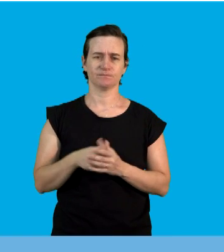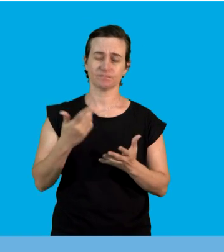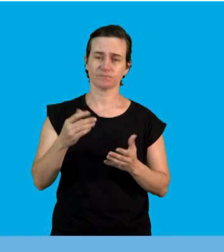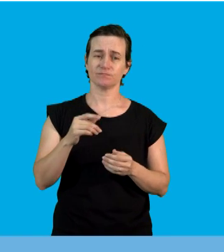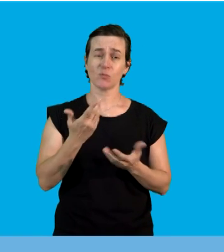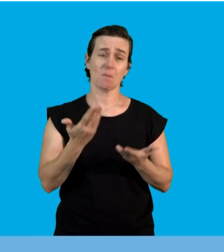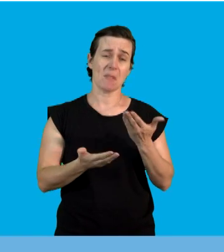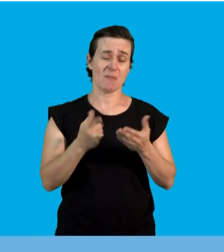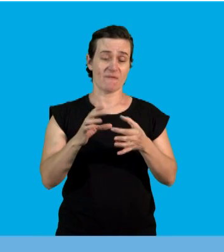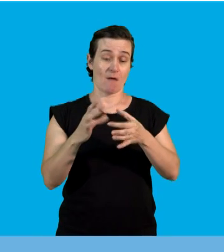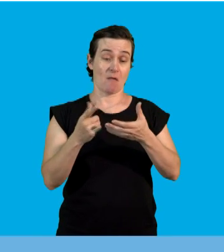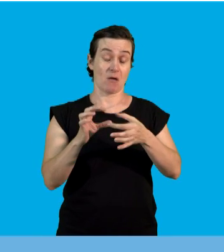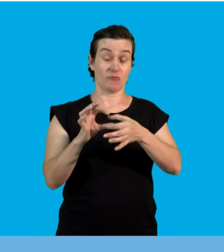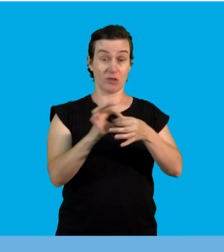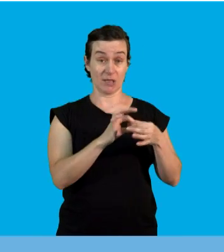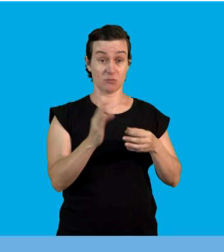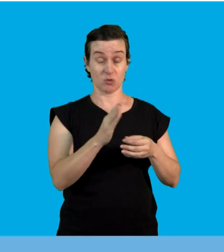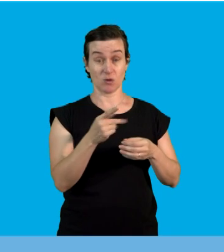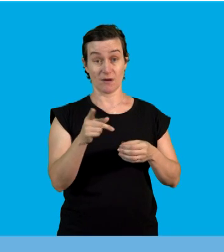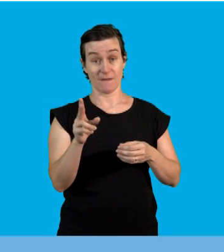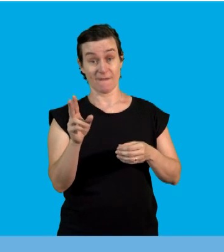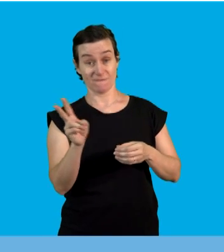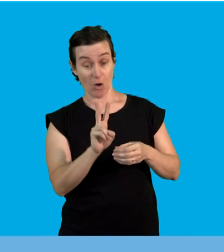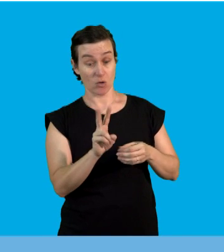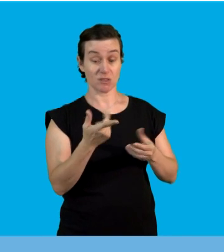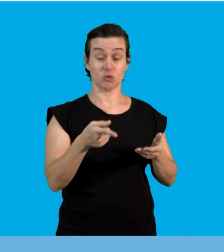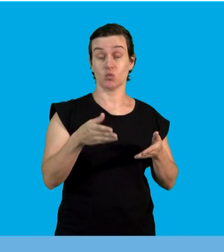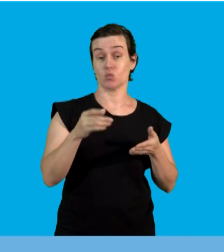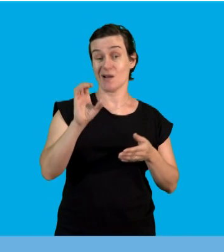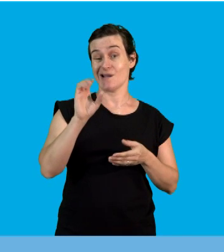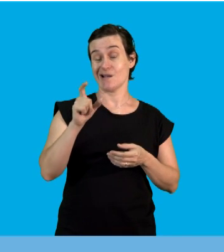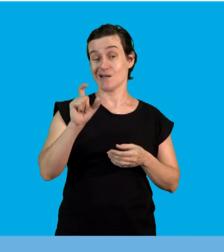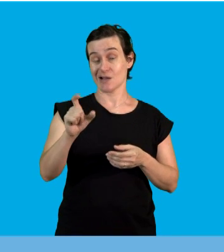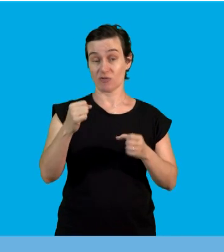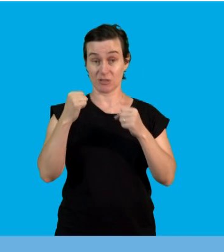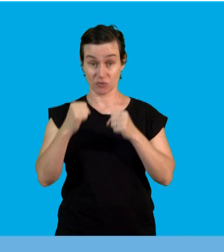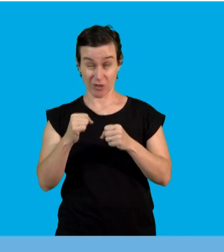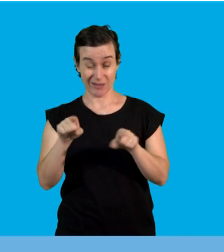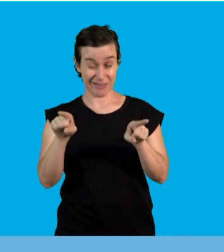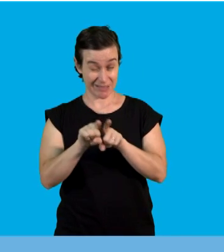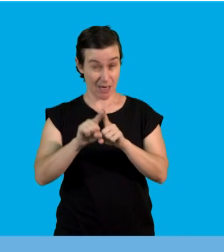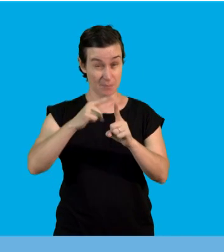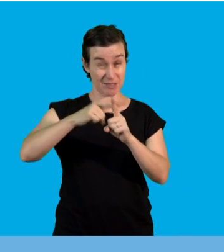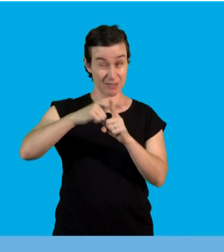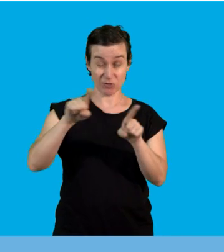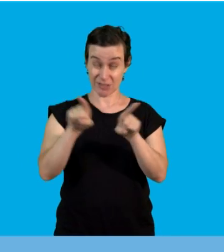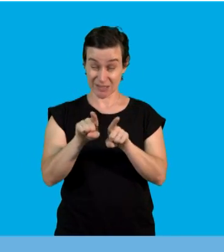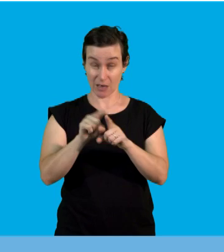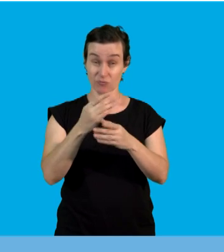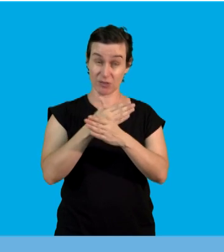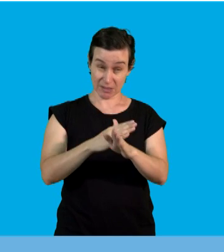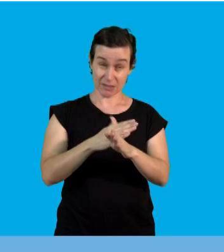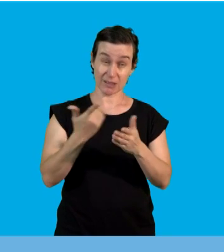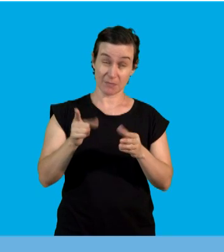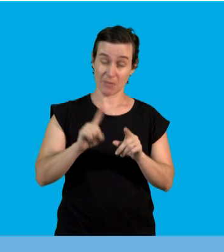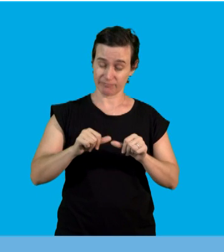the relationship between the voltage and the current strength, provided that the resistance at the same temperature is constant, it remains